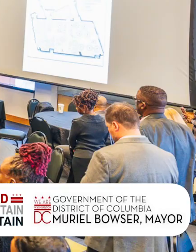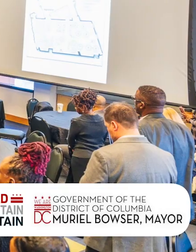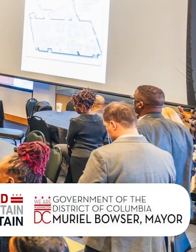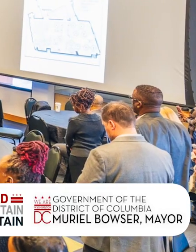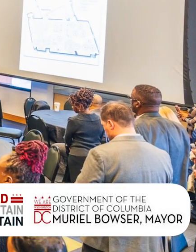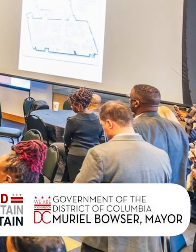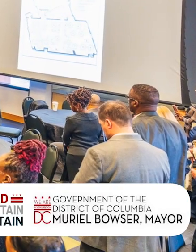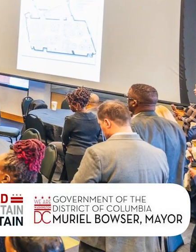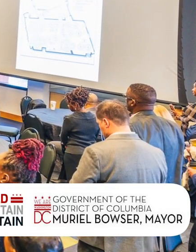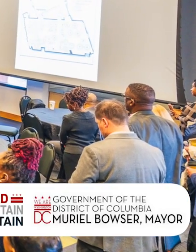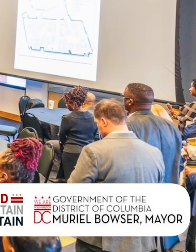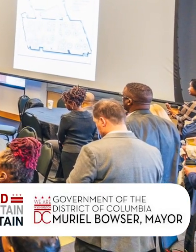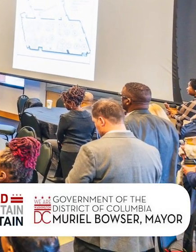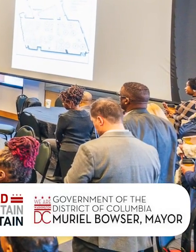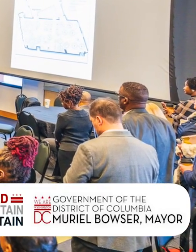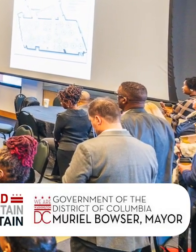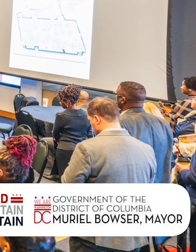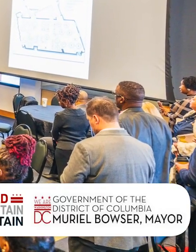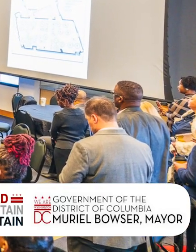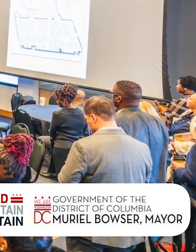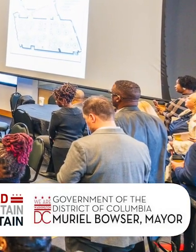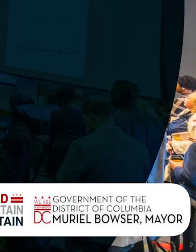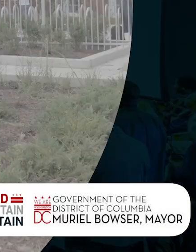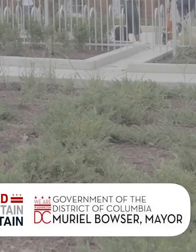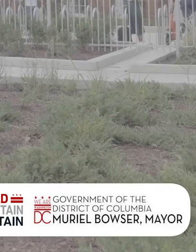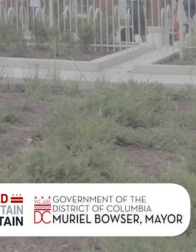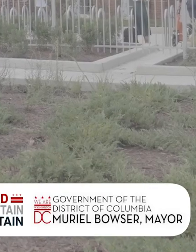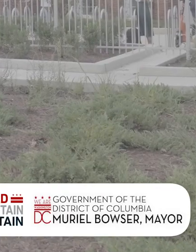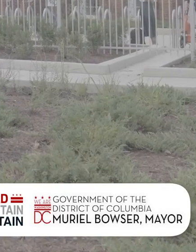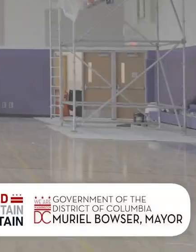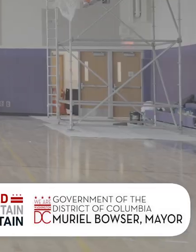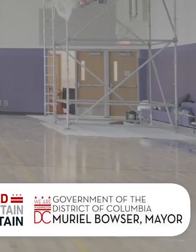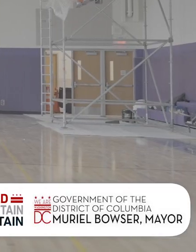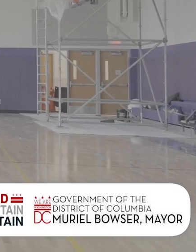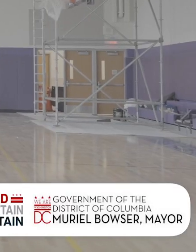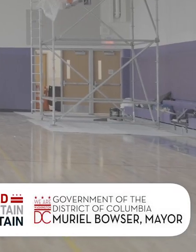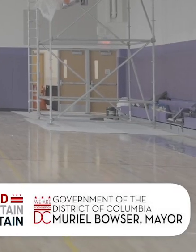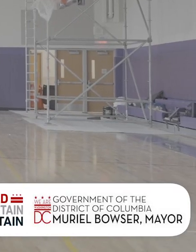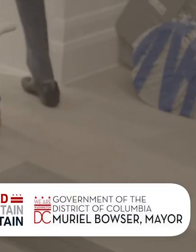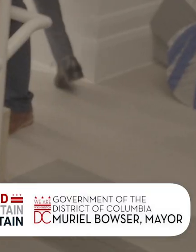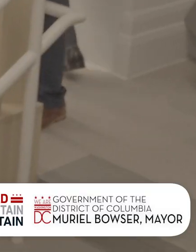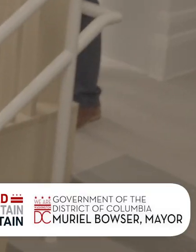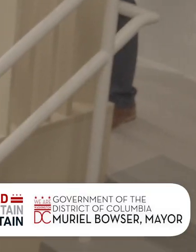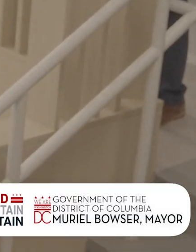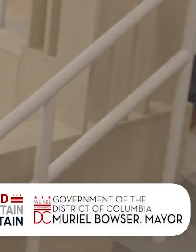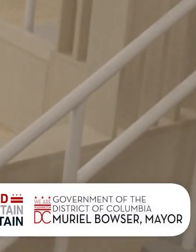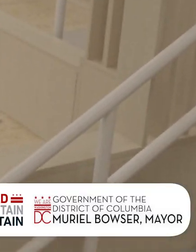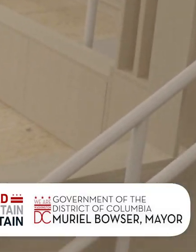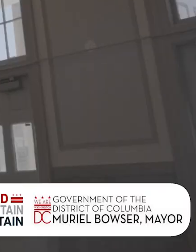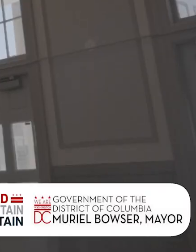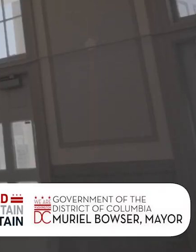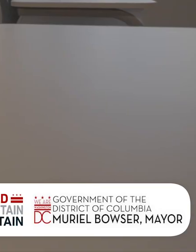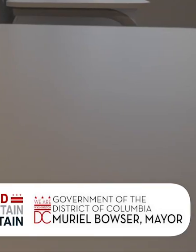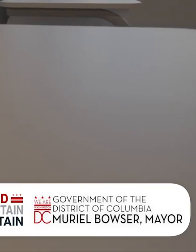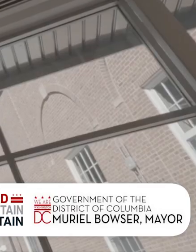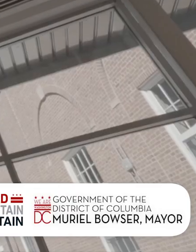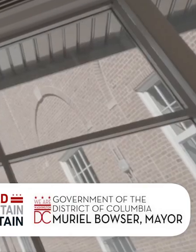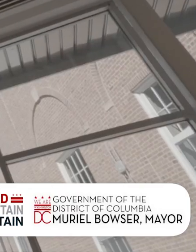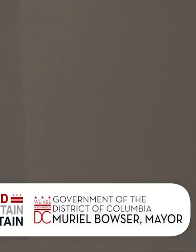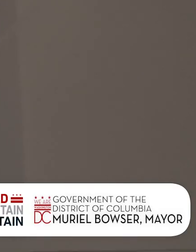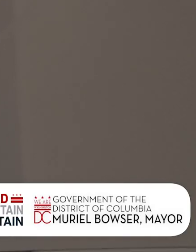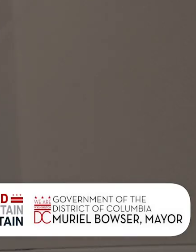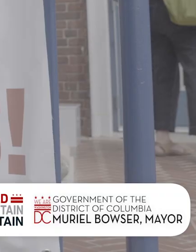growing opportunities for all district businesses. From $3.9 billion in school modernizations.